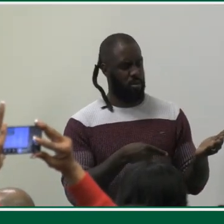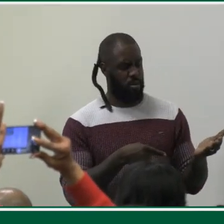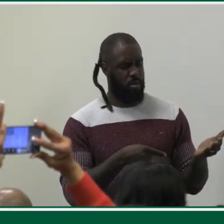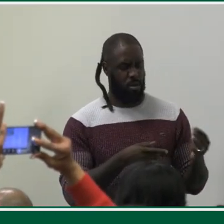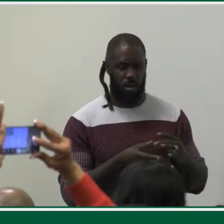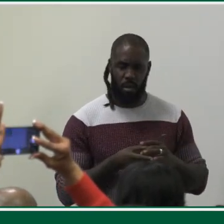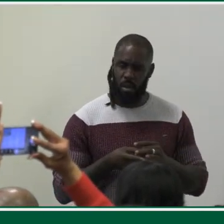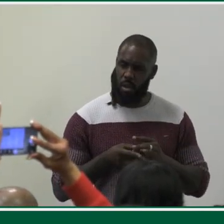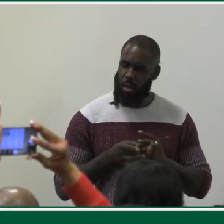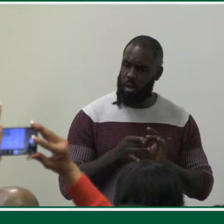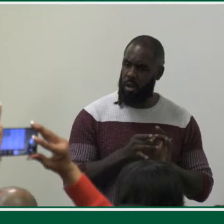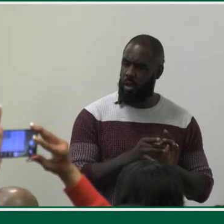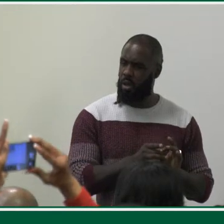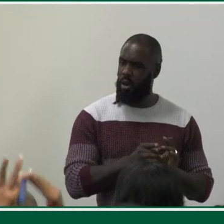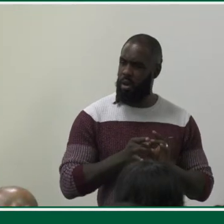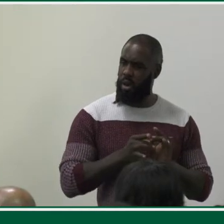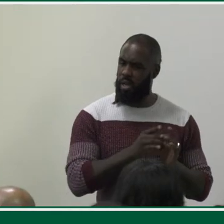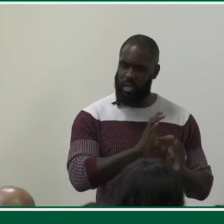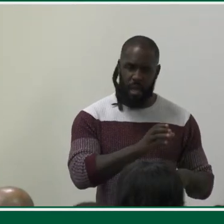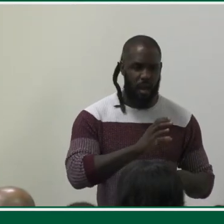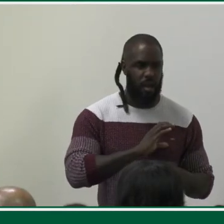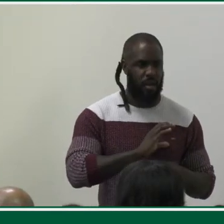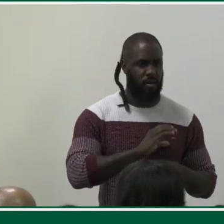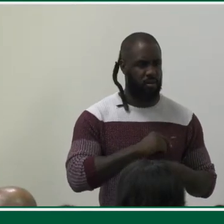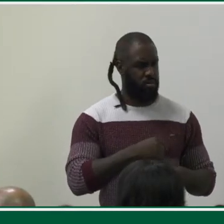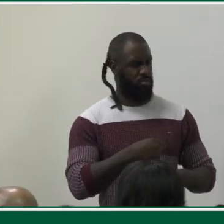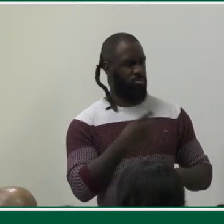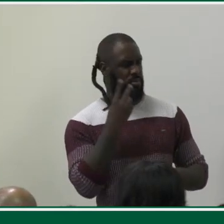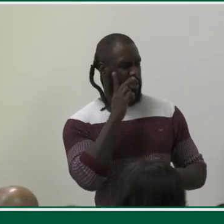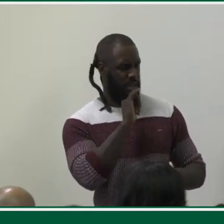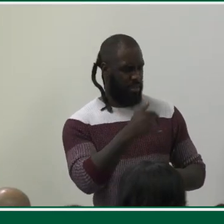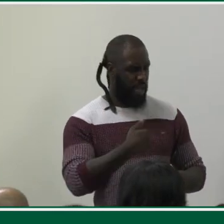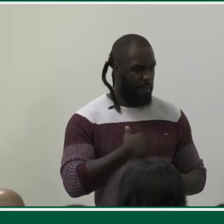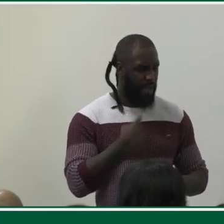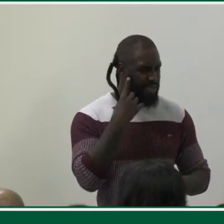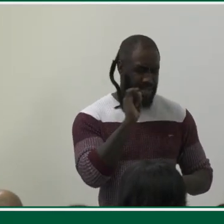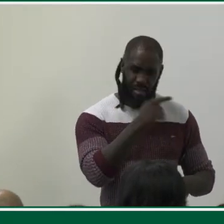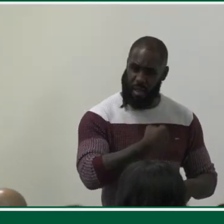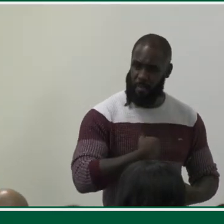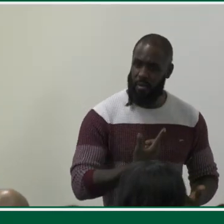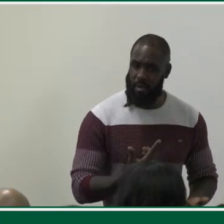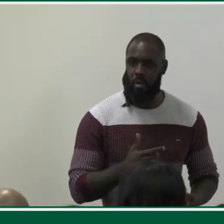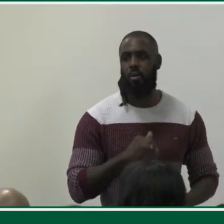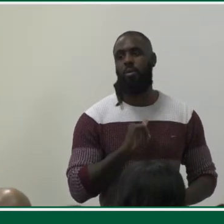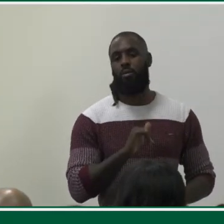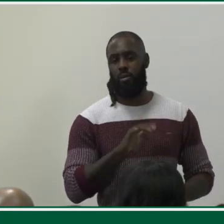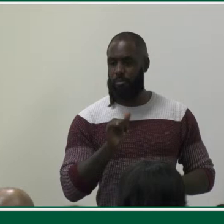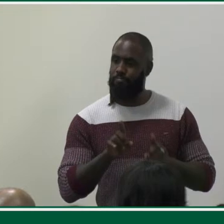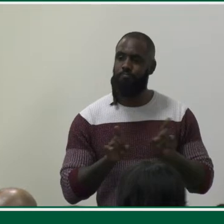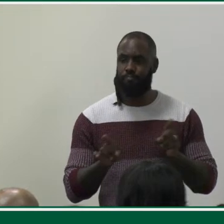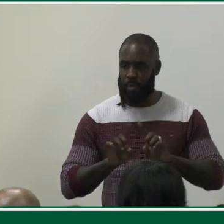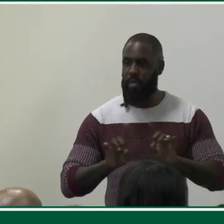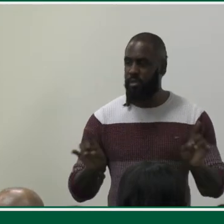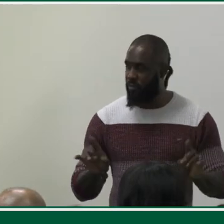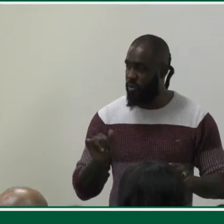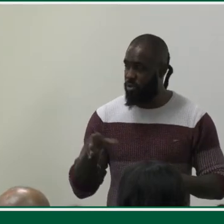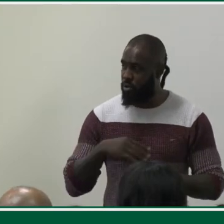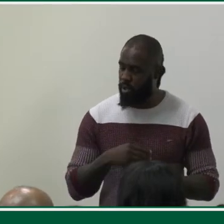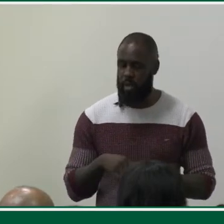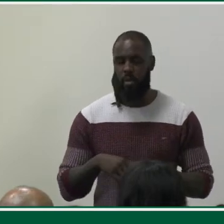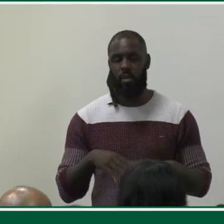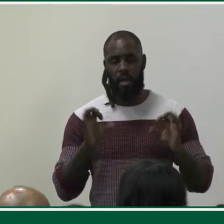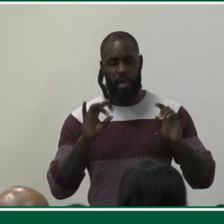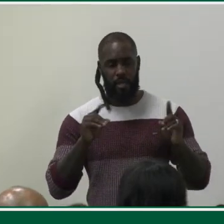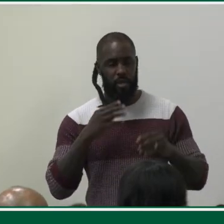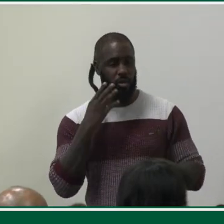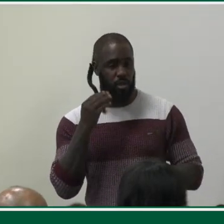the stories, the storylines, the characters, and the people are reflective of you. And so having an educational experience that's reflective